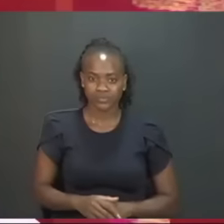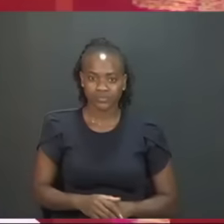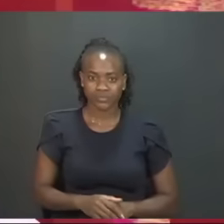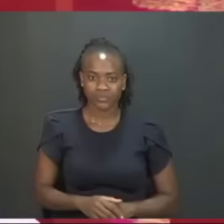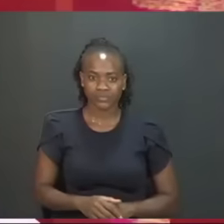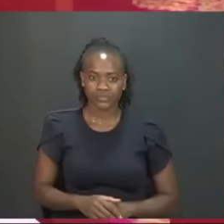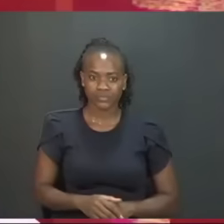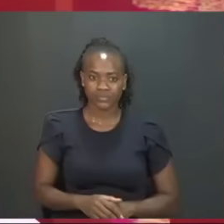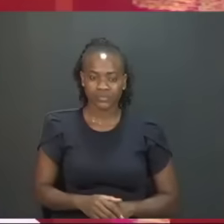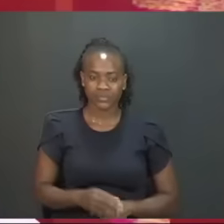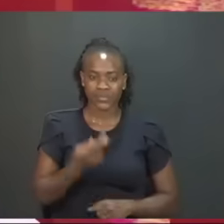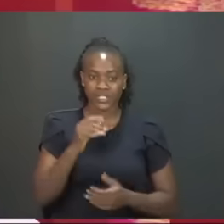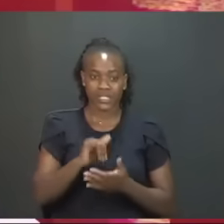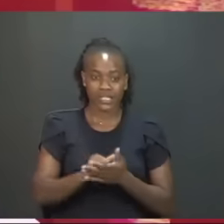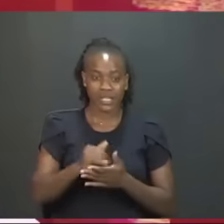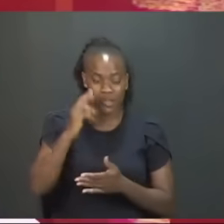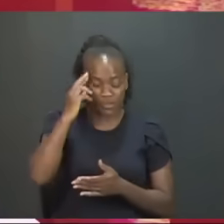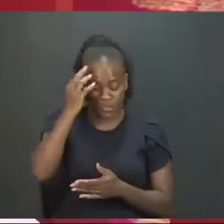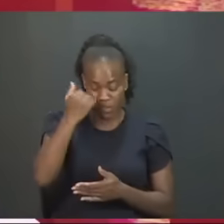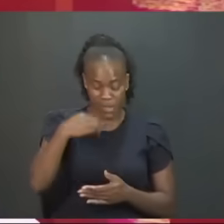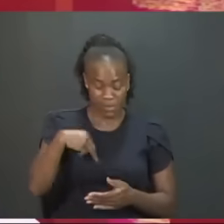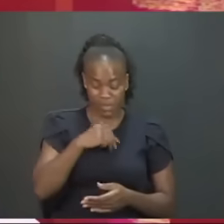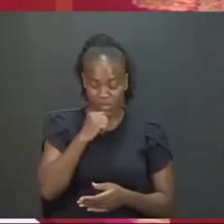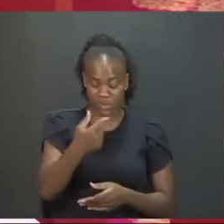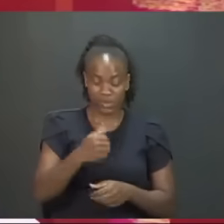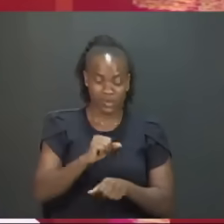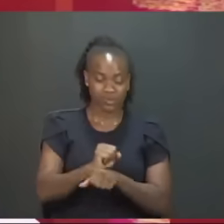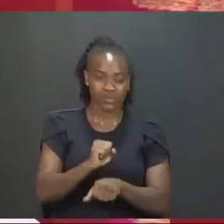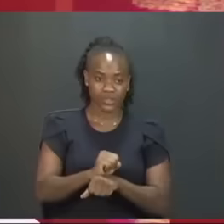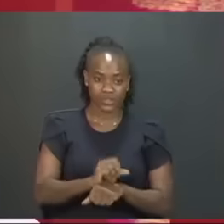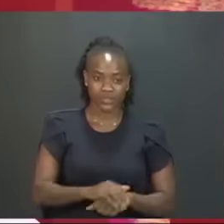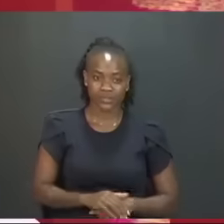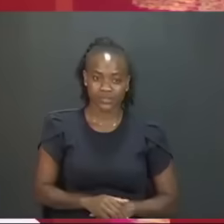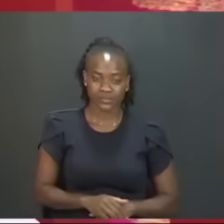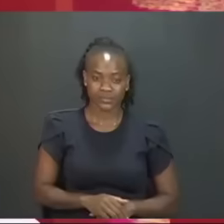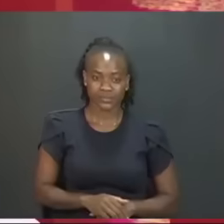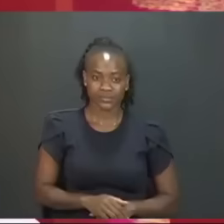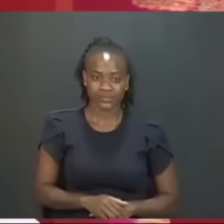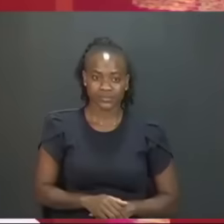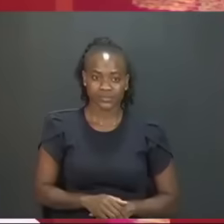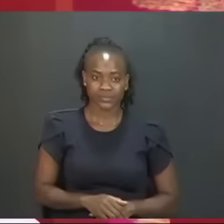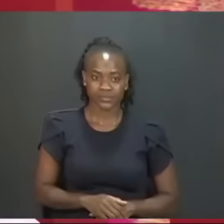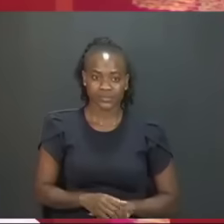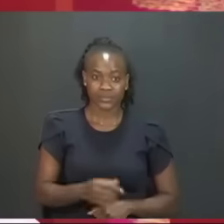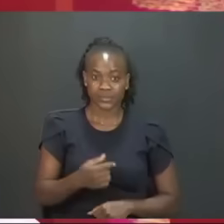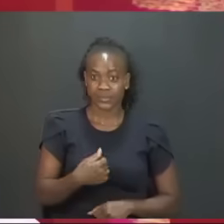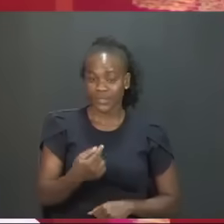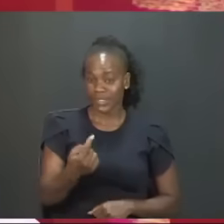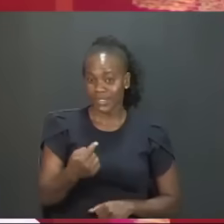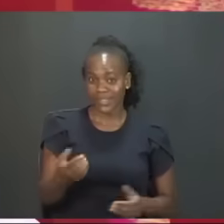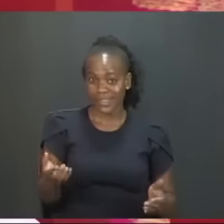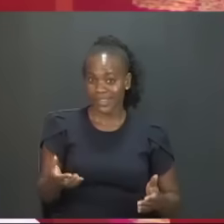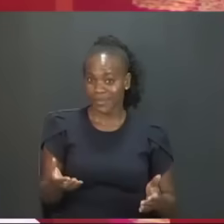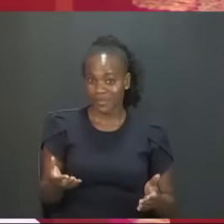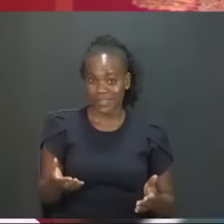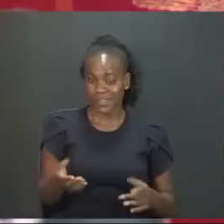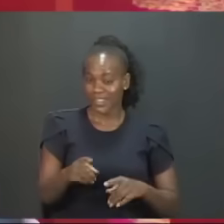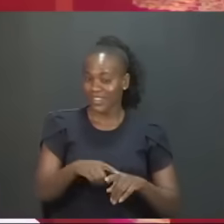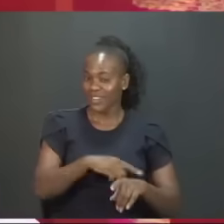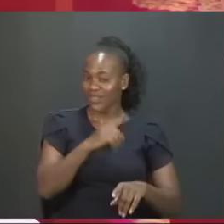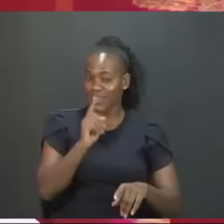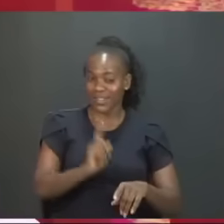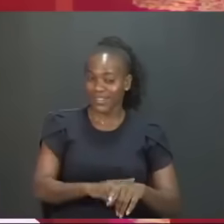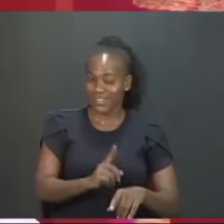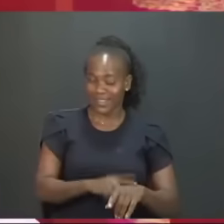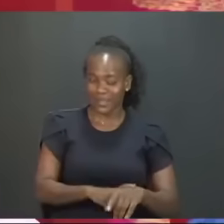the reason for absenteeism. I have been in this house long enough. What you